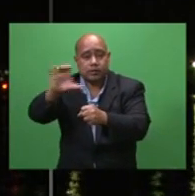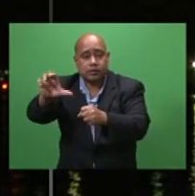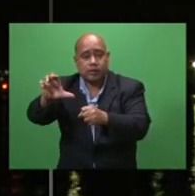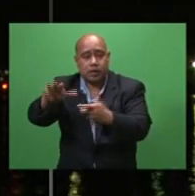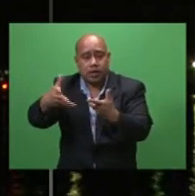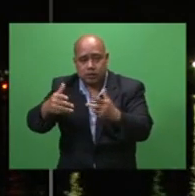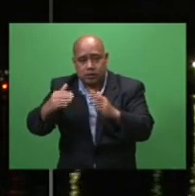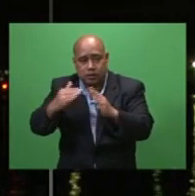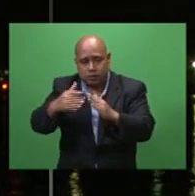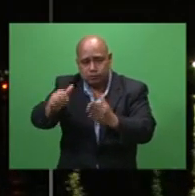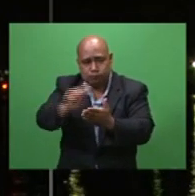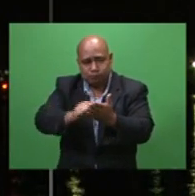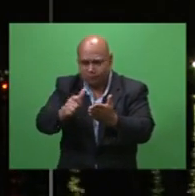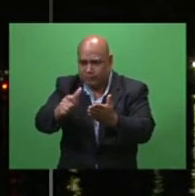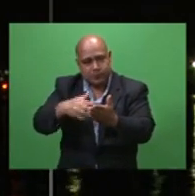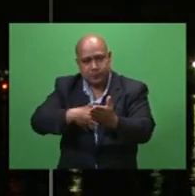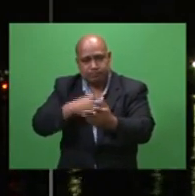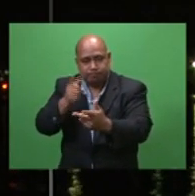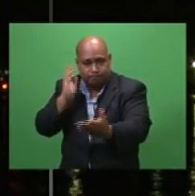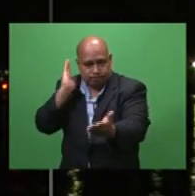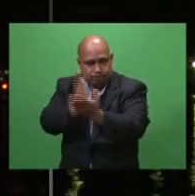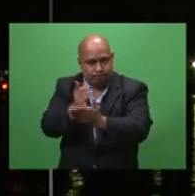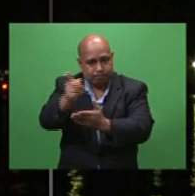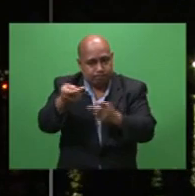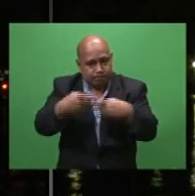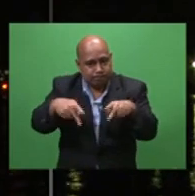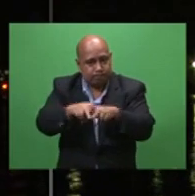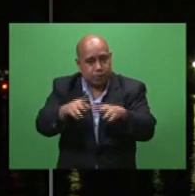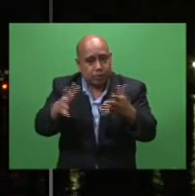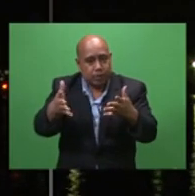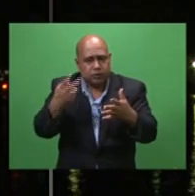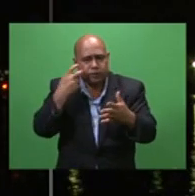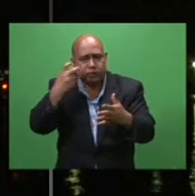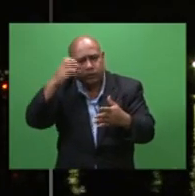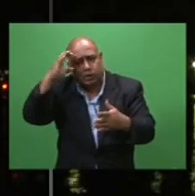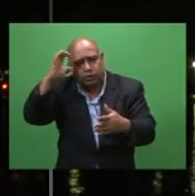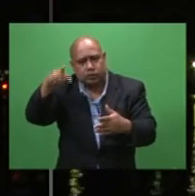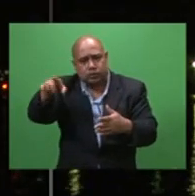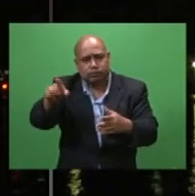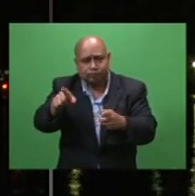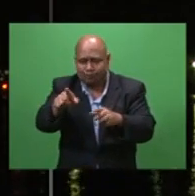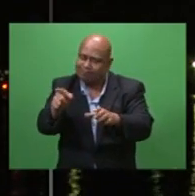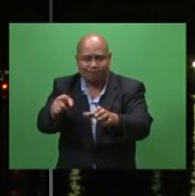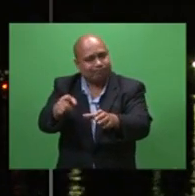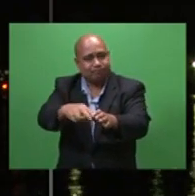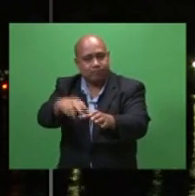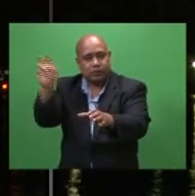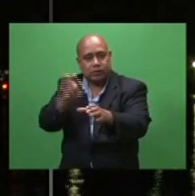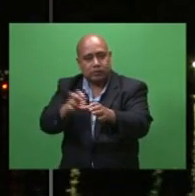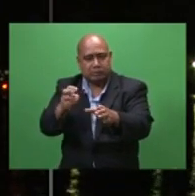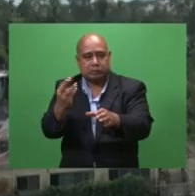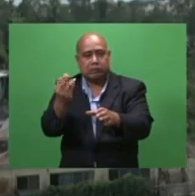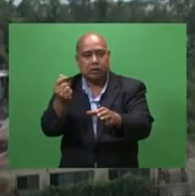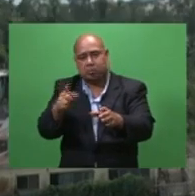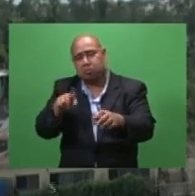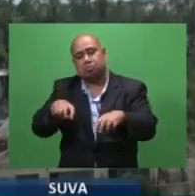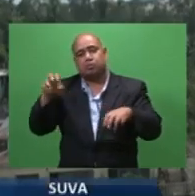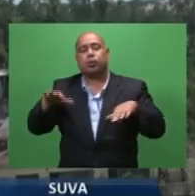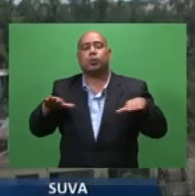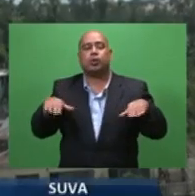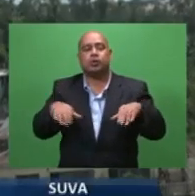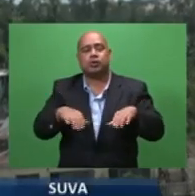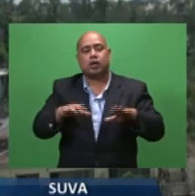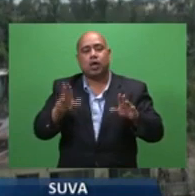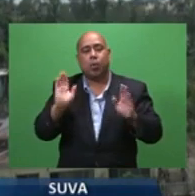country, with workers losing their jobs and some going on extended leave. Kritika Kumar has more. The real